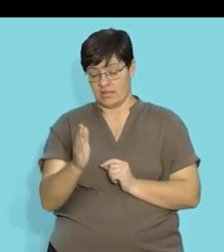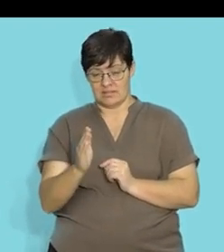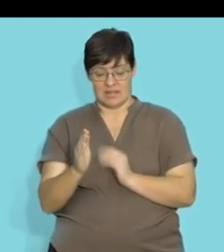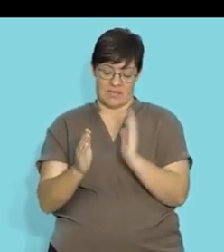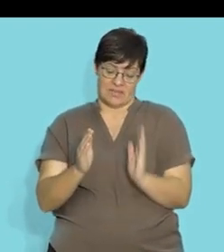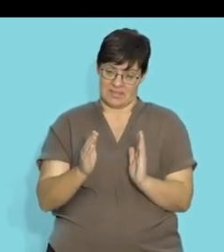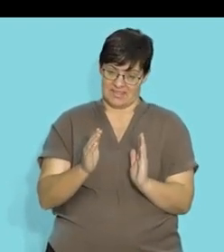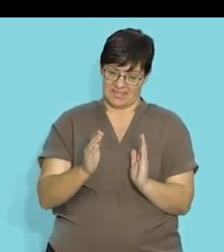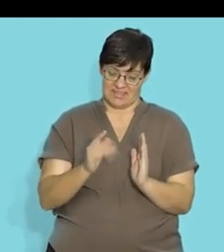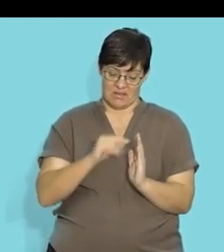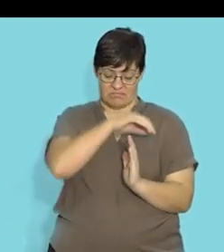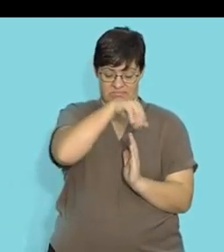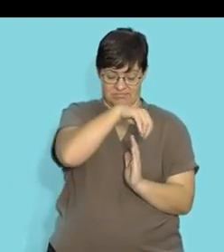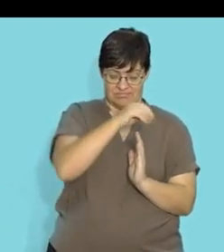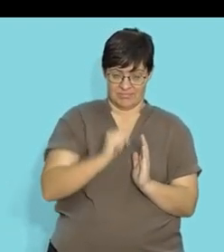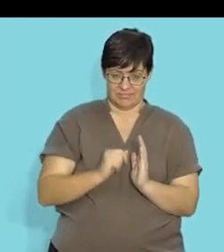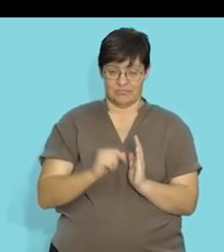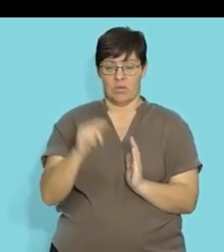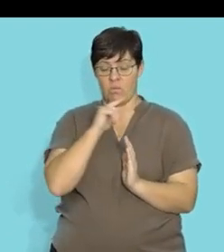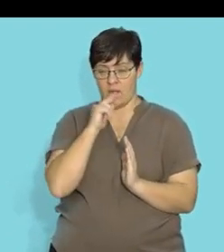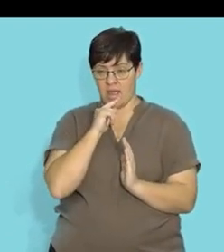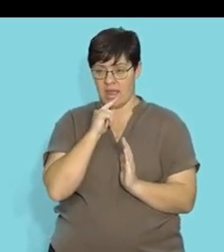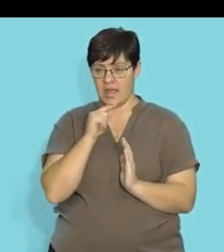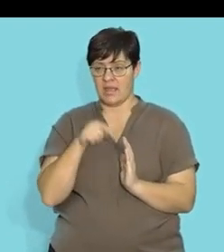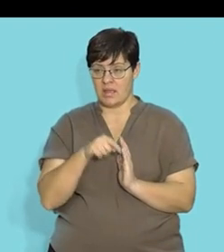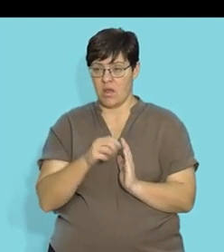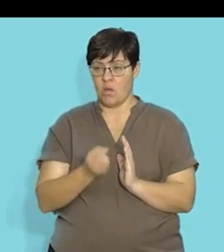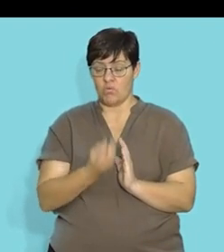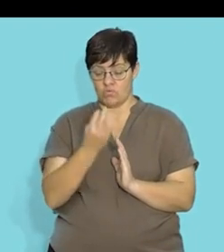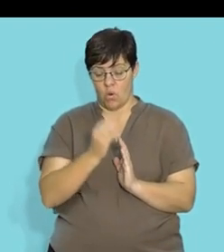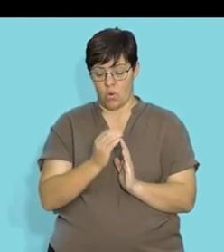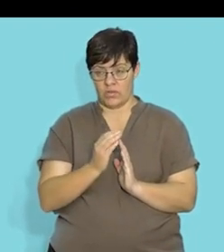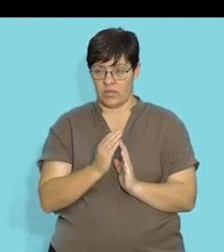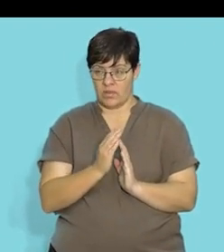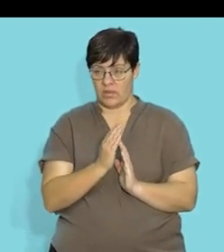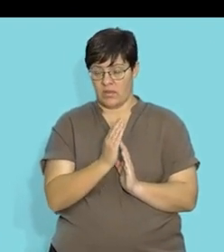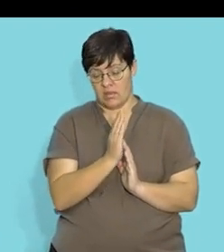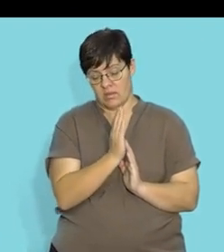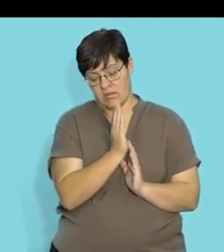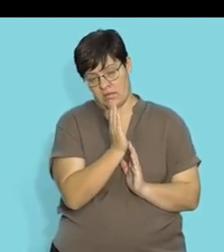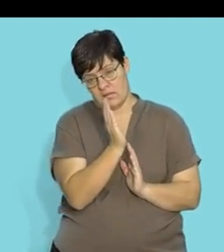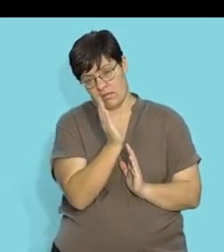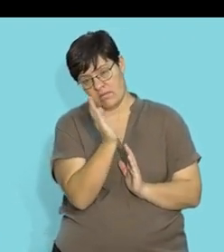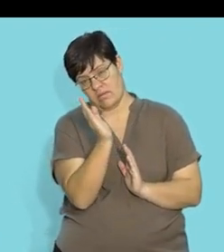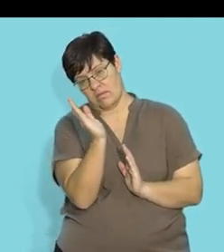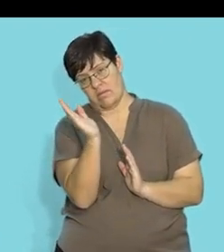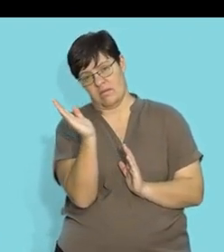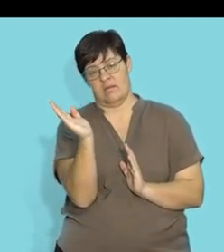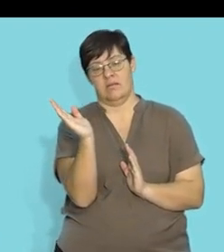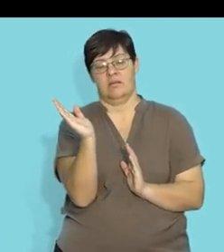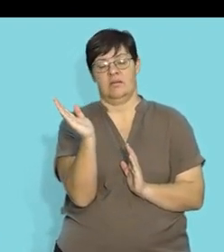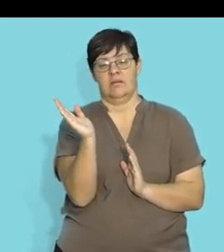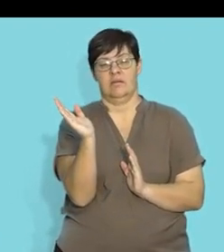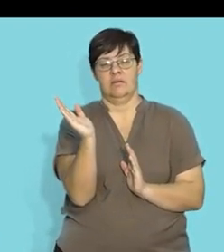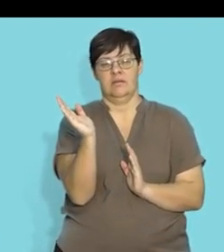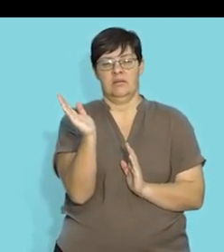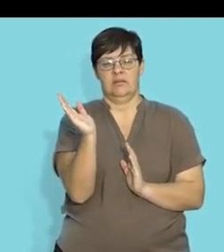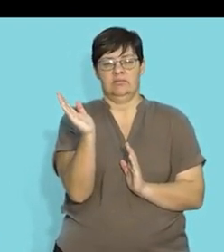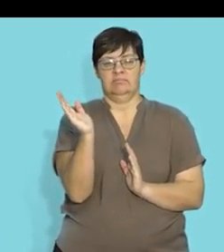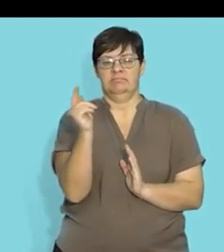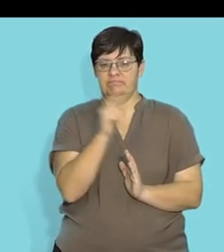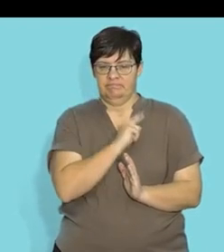accumulation of the auxins causes an increase in the growth of cells in this region. And hence we find that now the tip